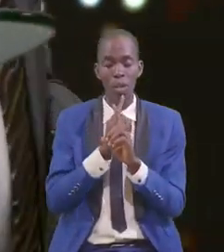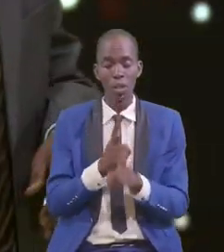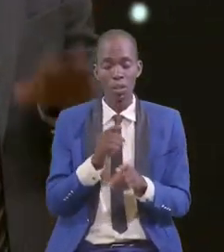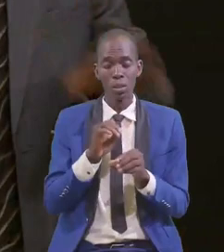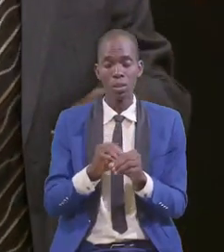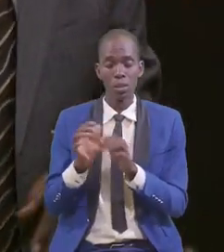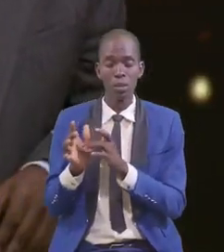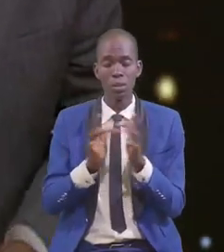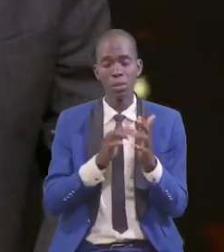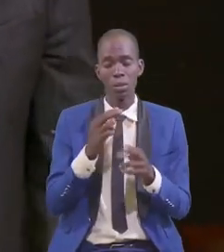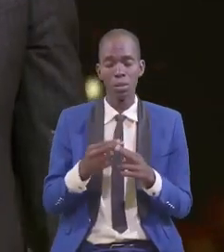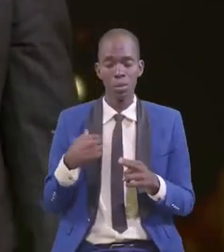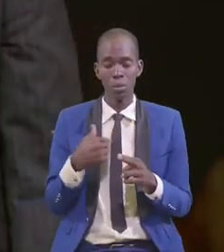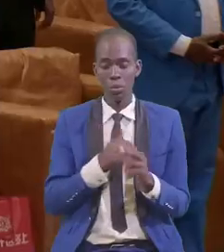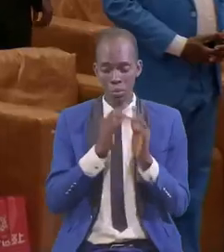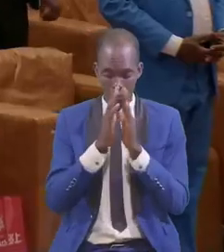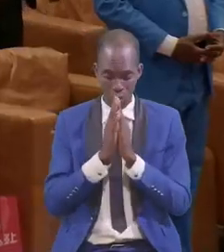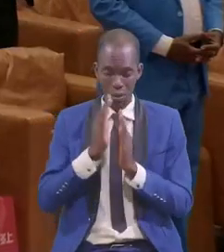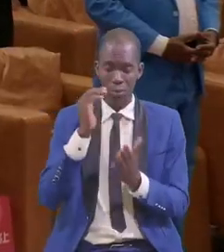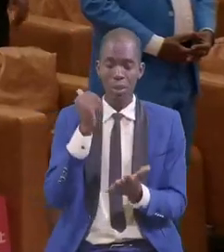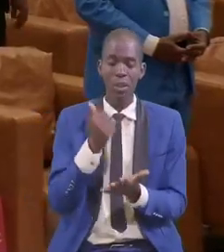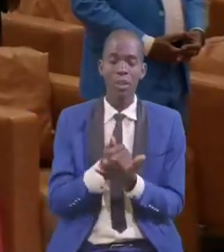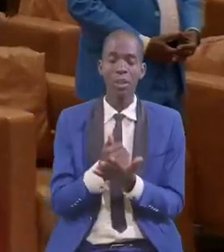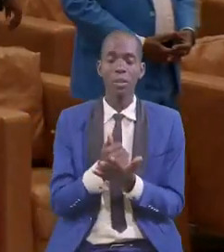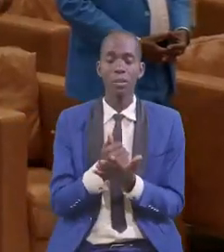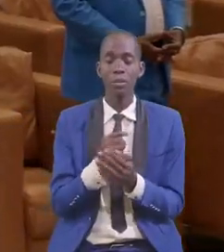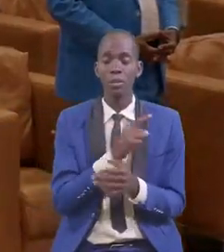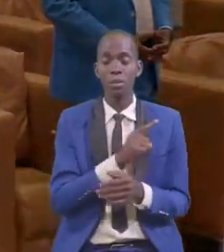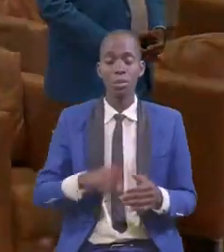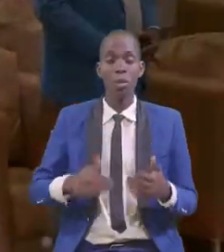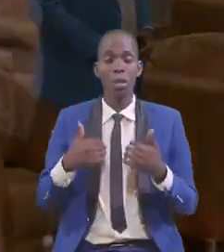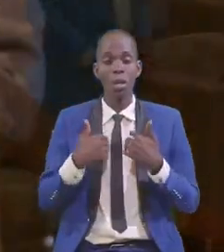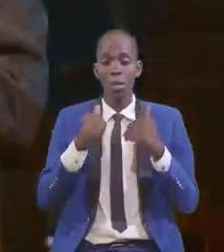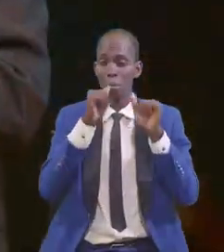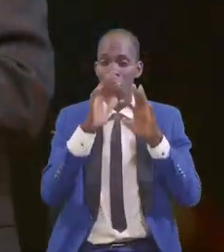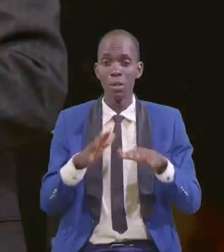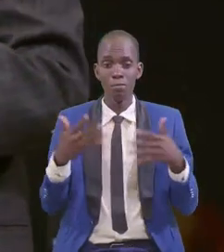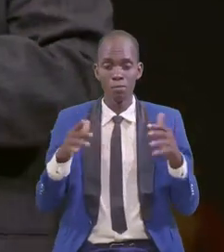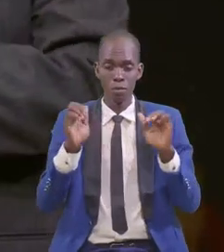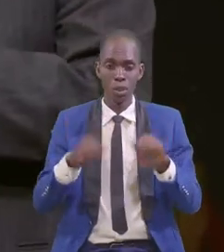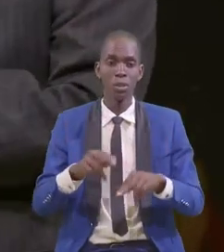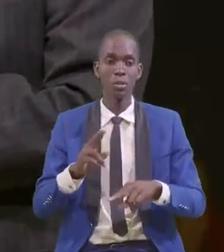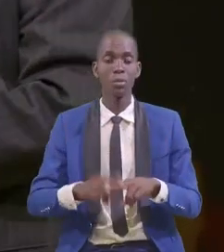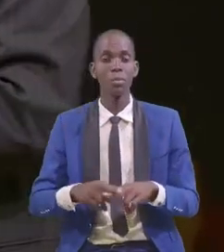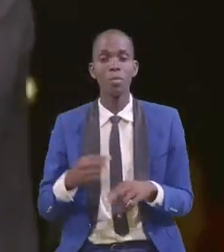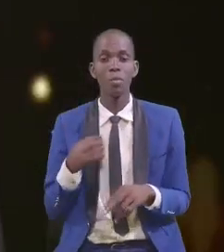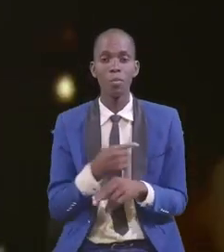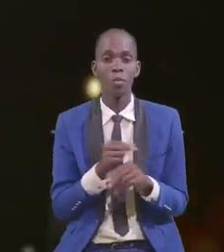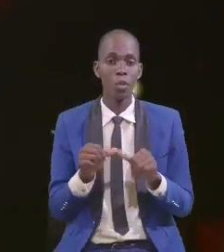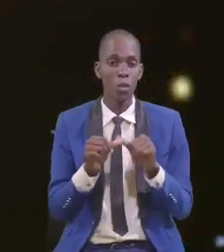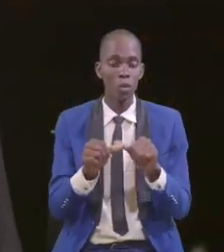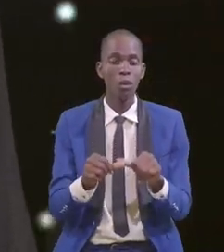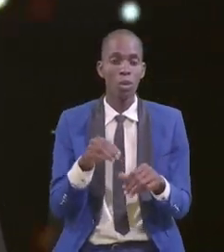Jesus' name we pray. The Lord has blessed you. You can sit down. We're continuing our